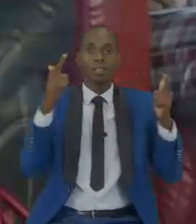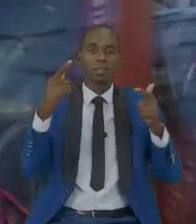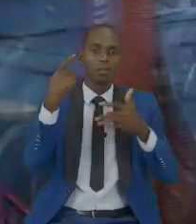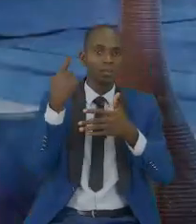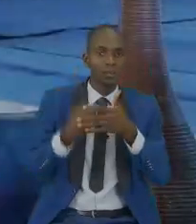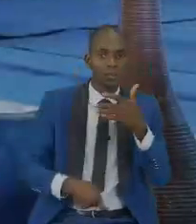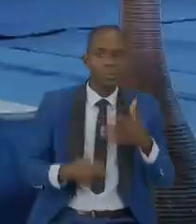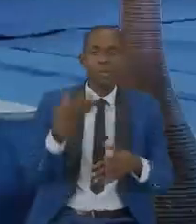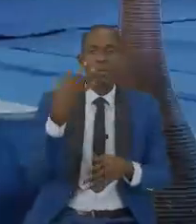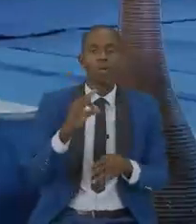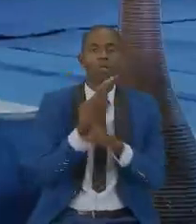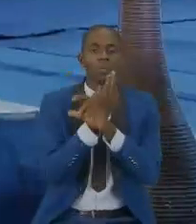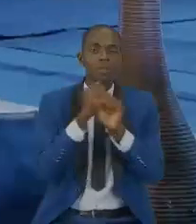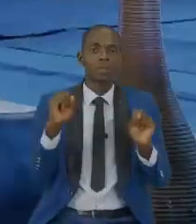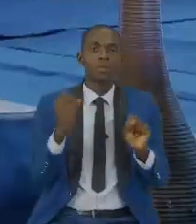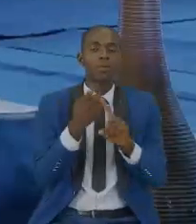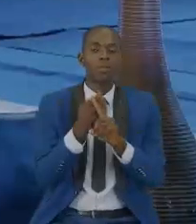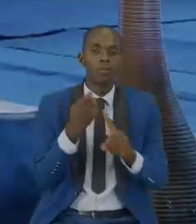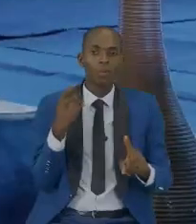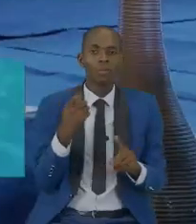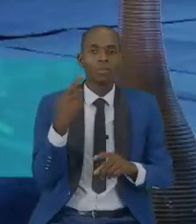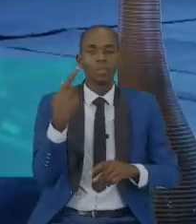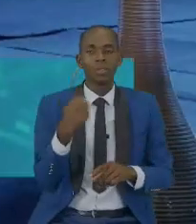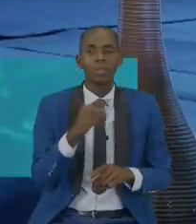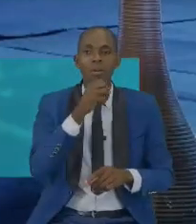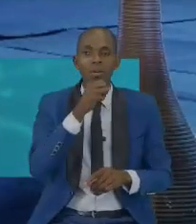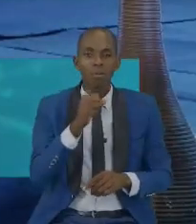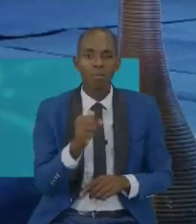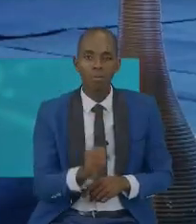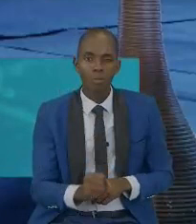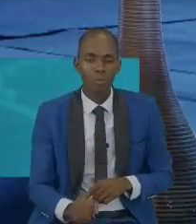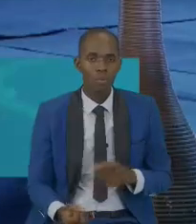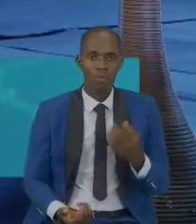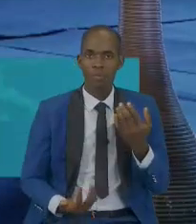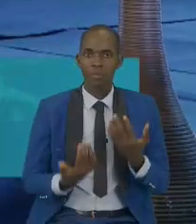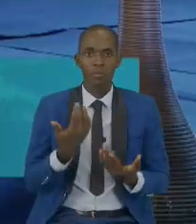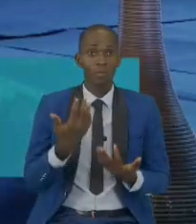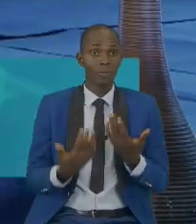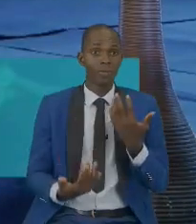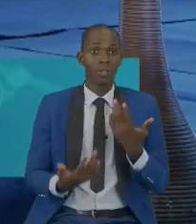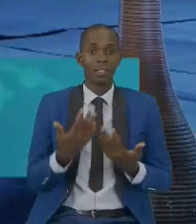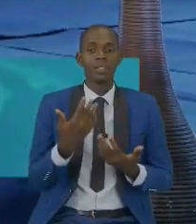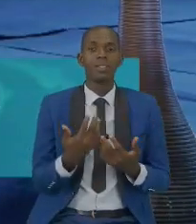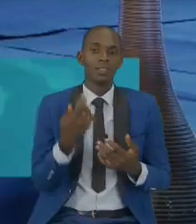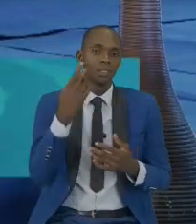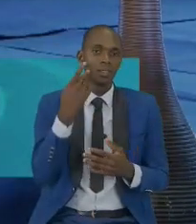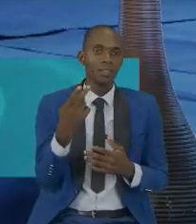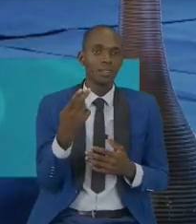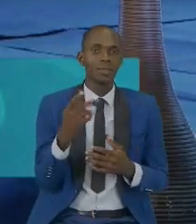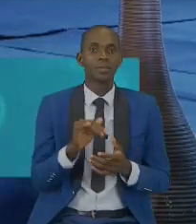of redemption from the ancient furnace. Look at the price. We're looking at